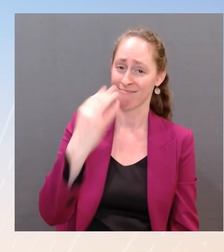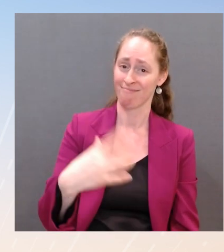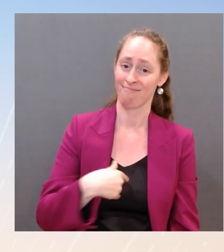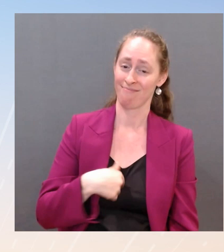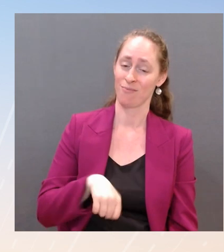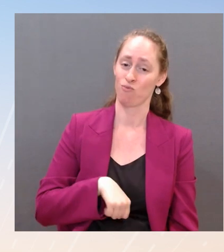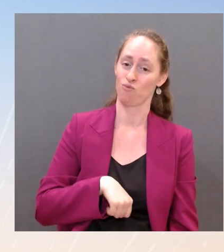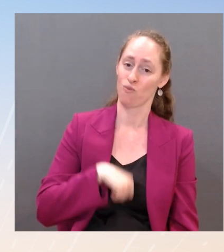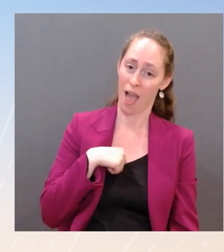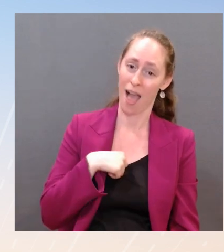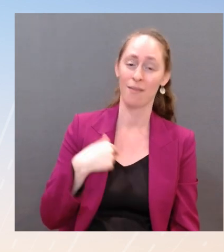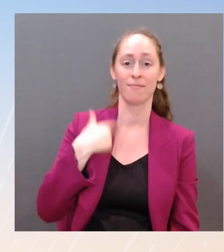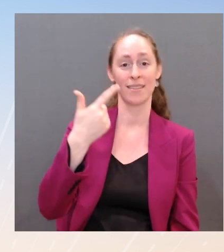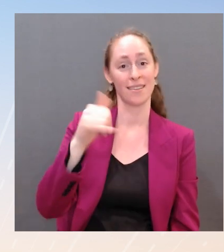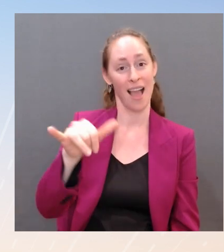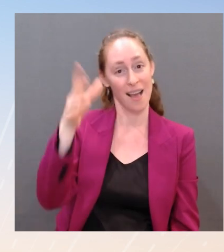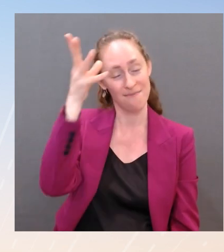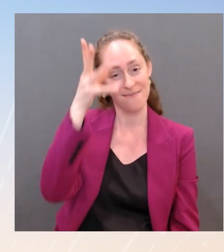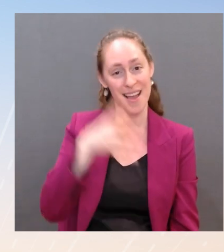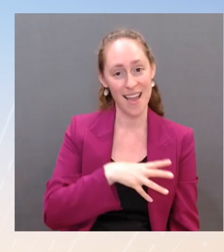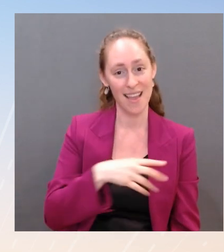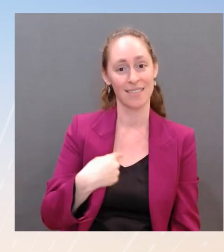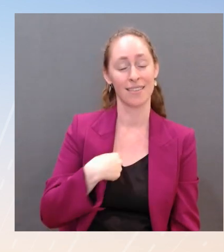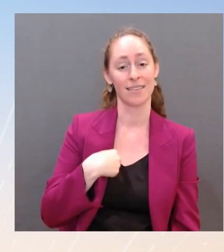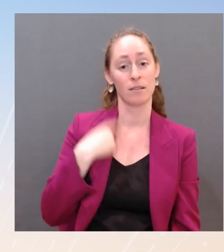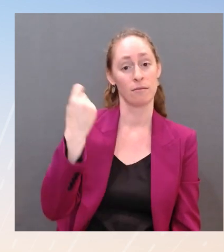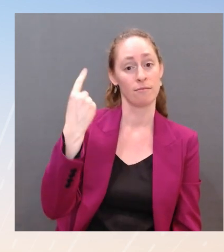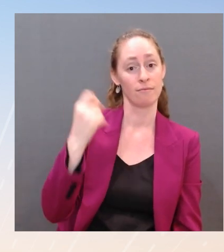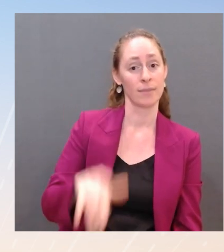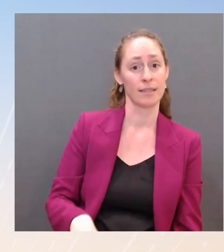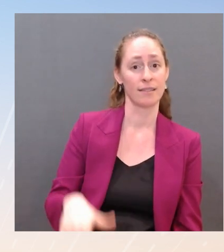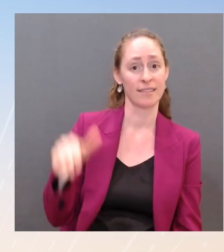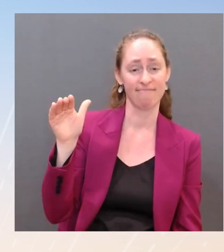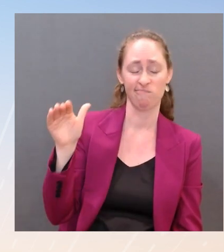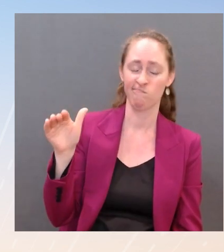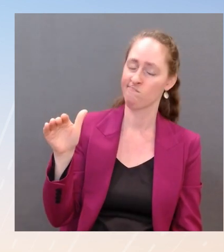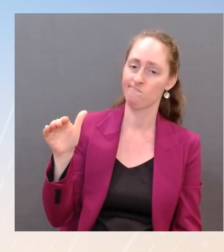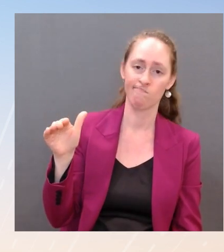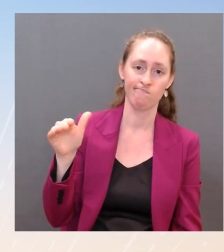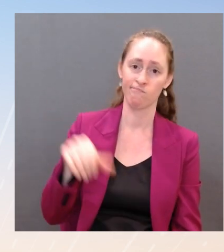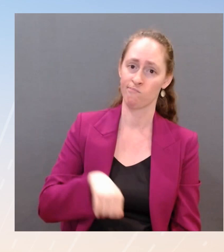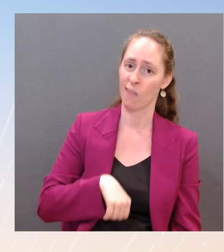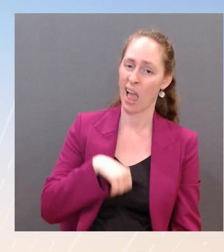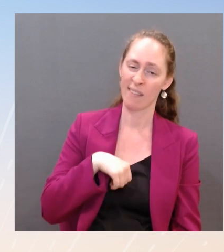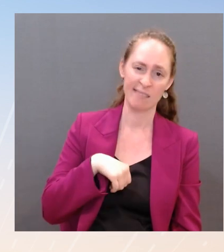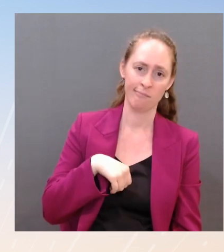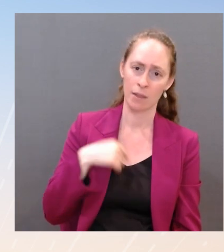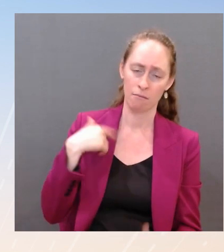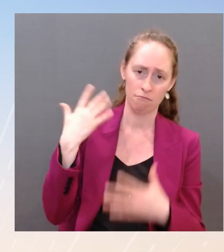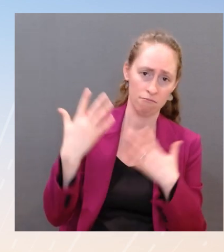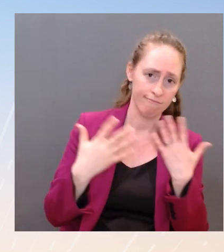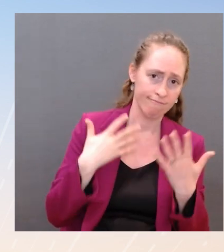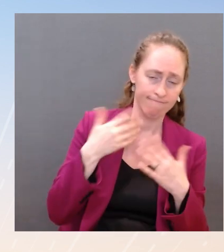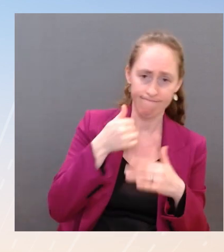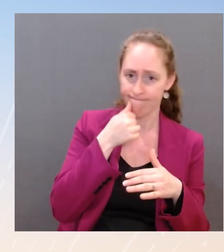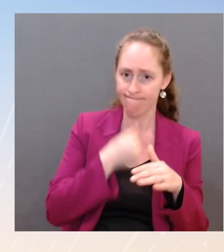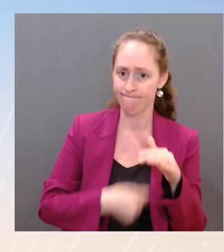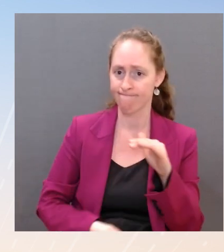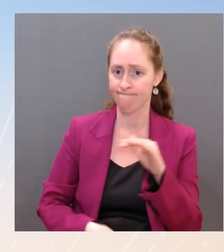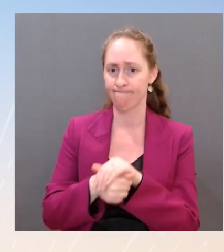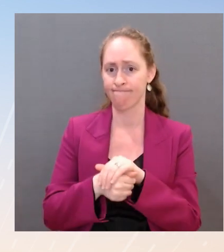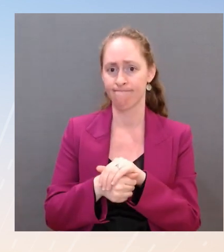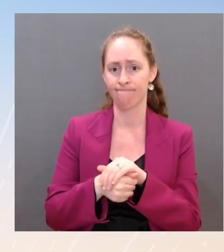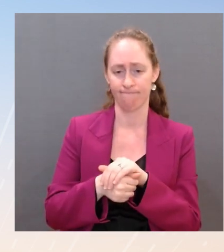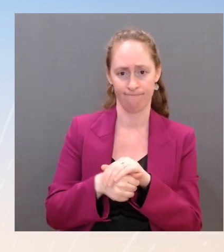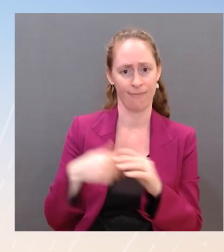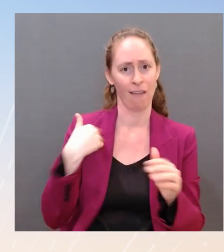was younger. I felt a lot of shame for being myself, and just the intersectionality aspect of who I am brought me a lot of mental health